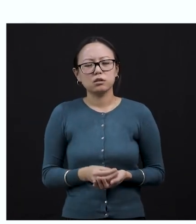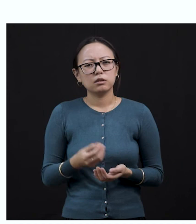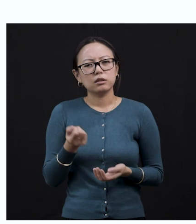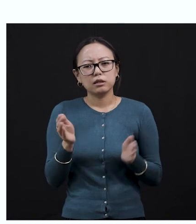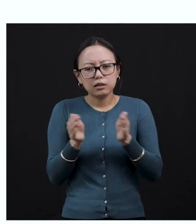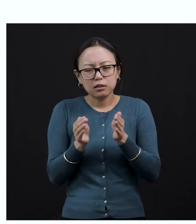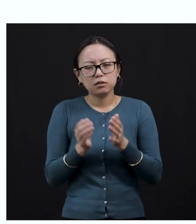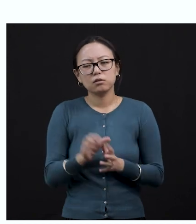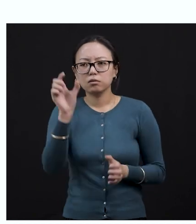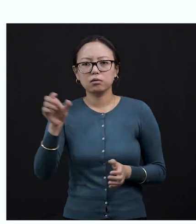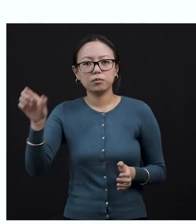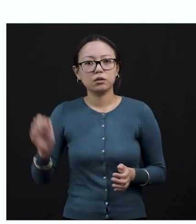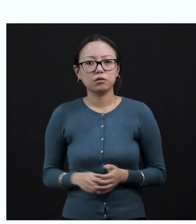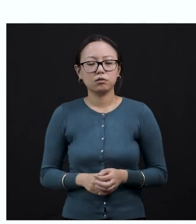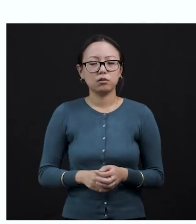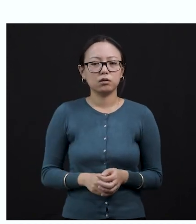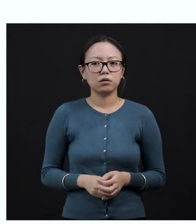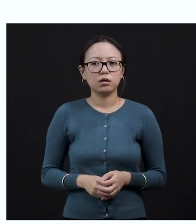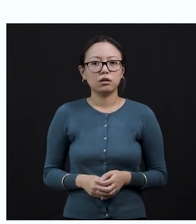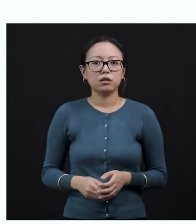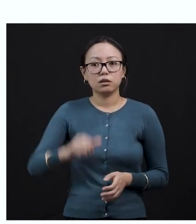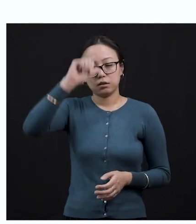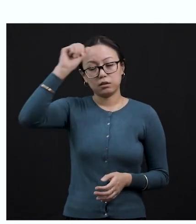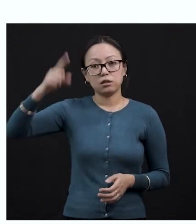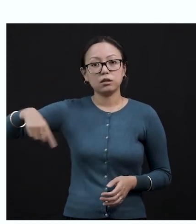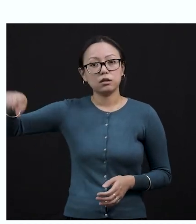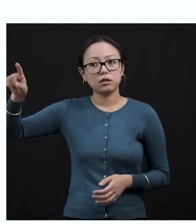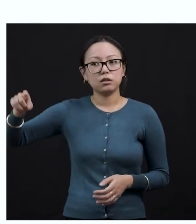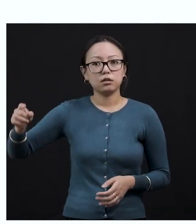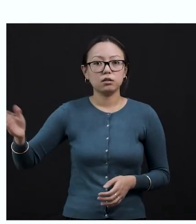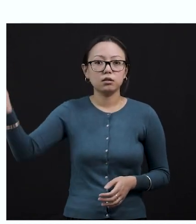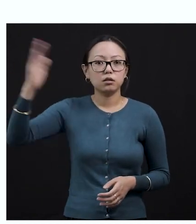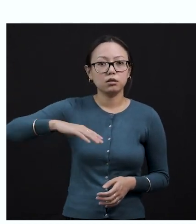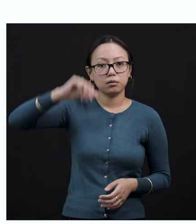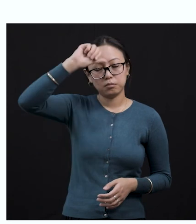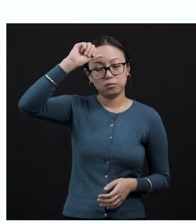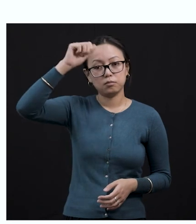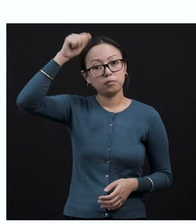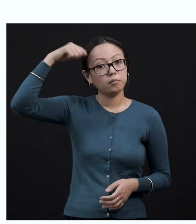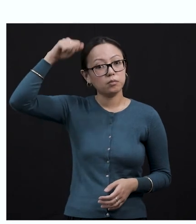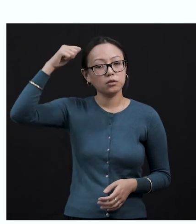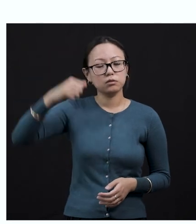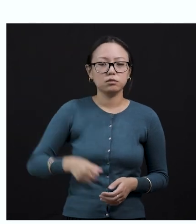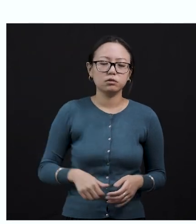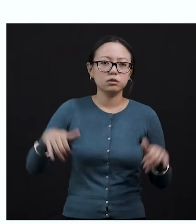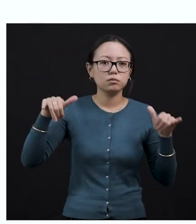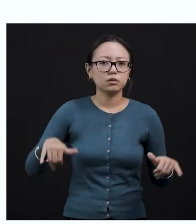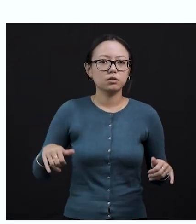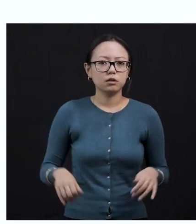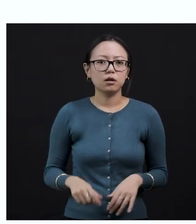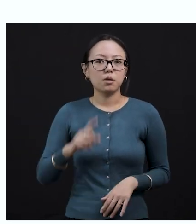area of Punjab. But later on, because of their intelligence and because of their